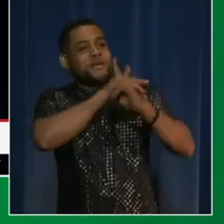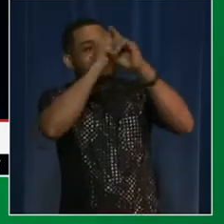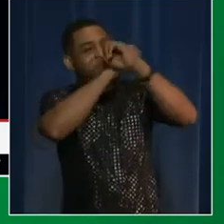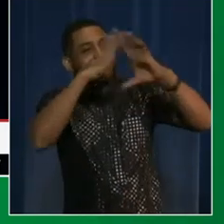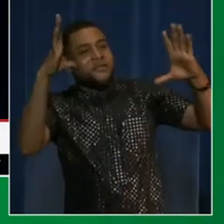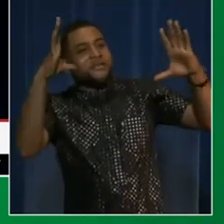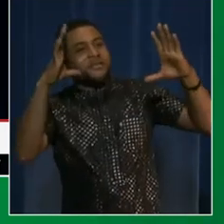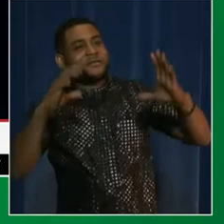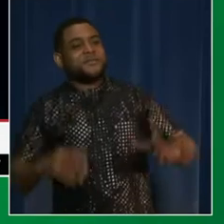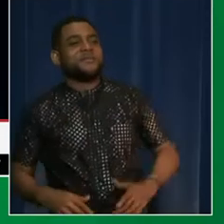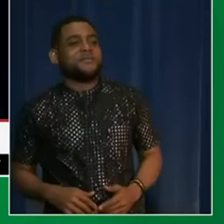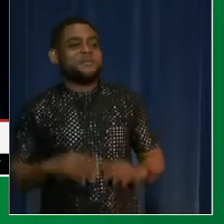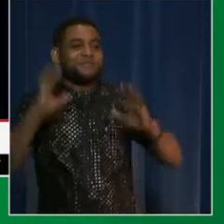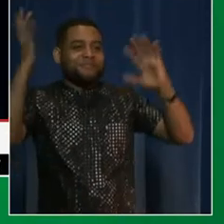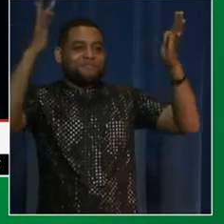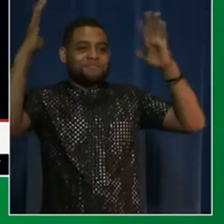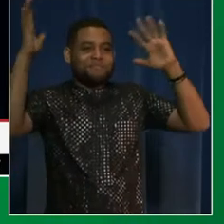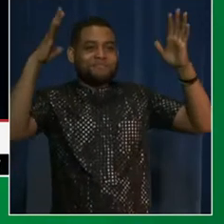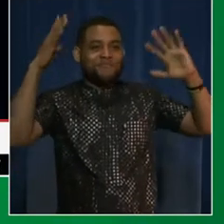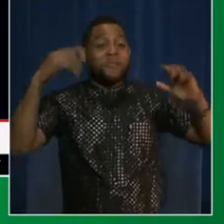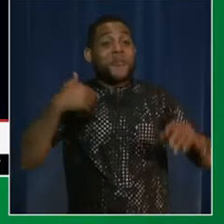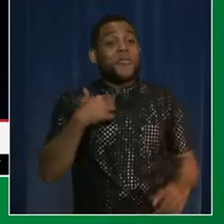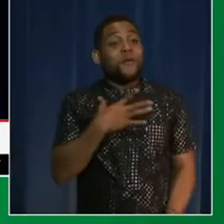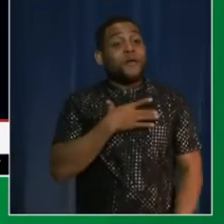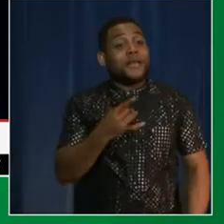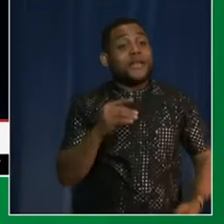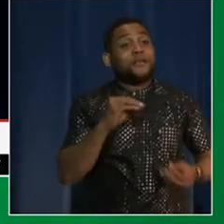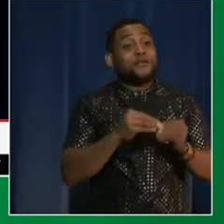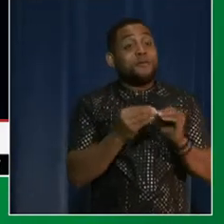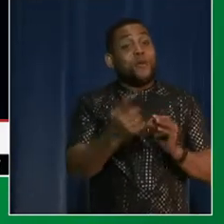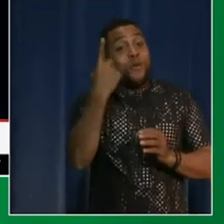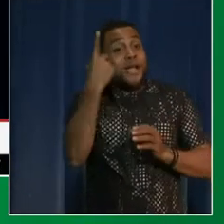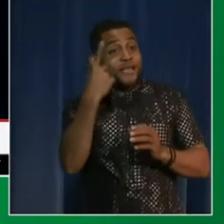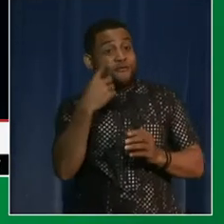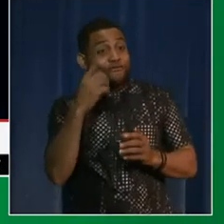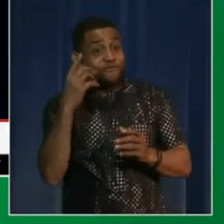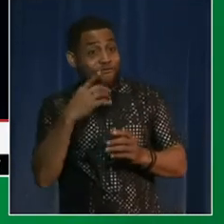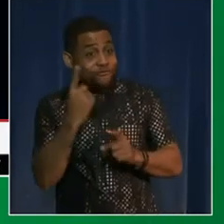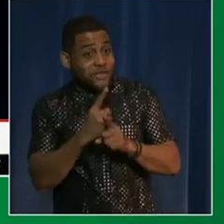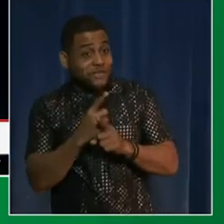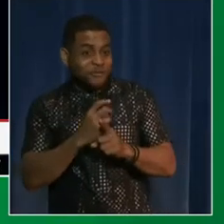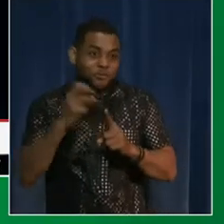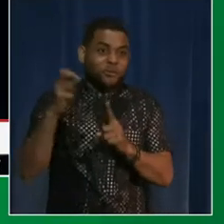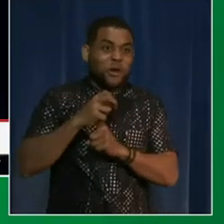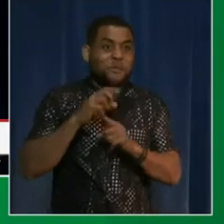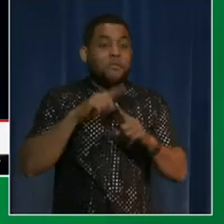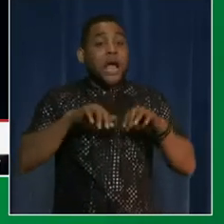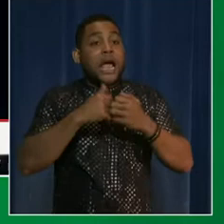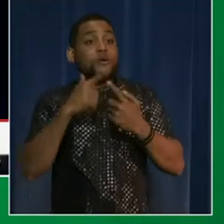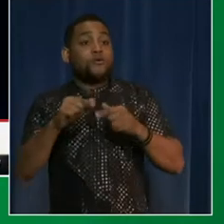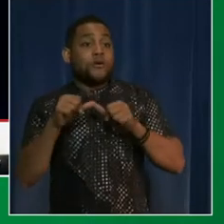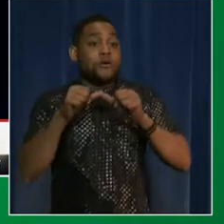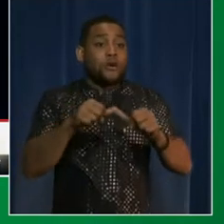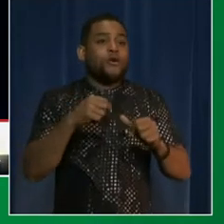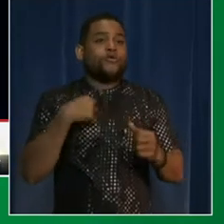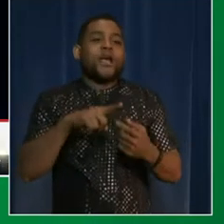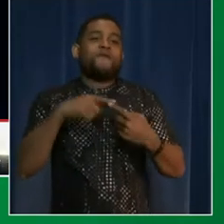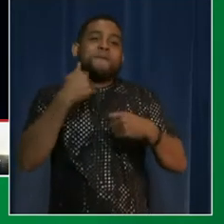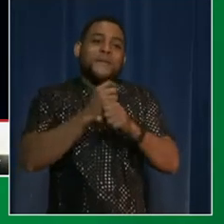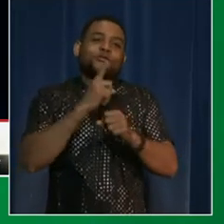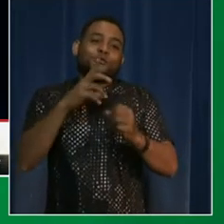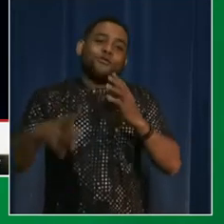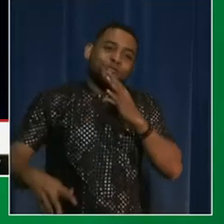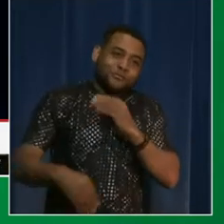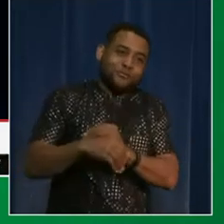So we like being #1, right? We like being a district of champions. And in order to be #1, we have to make additional investments to ensure that we